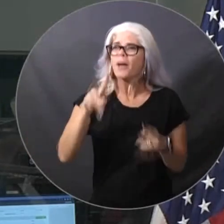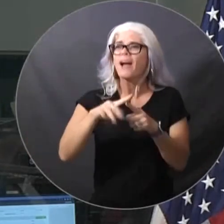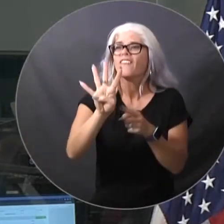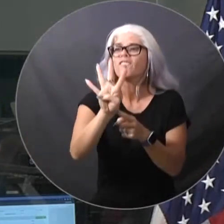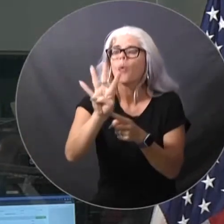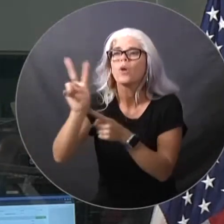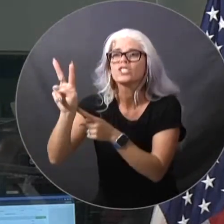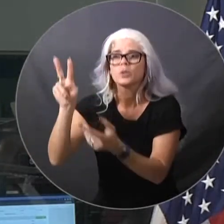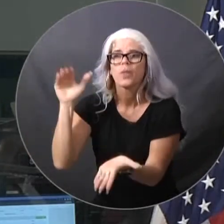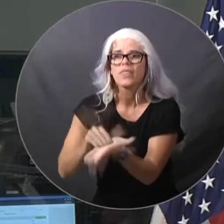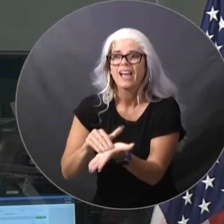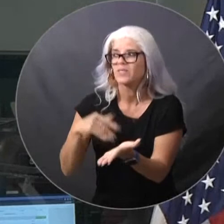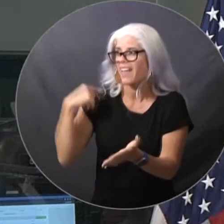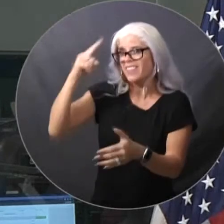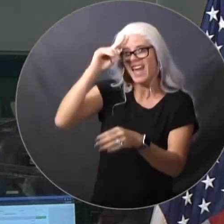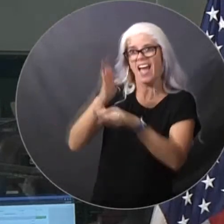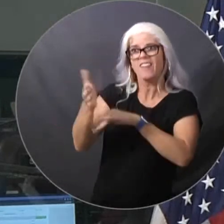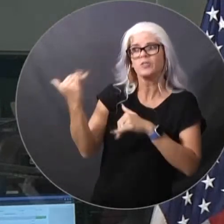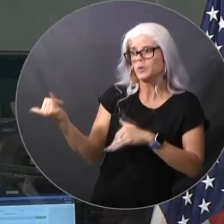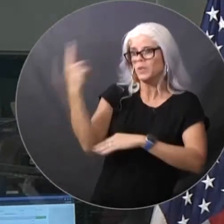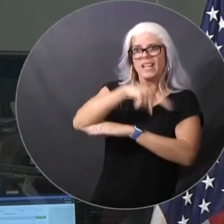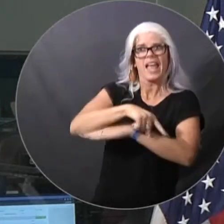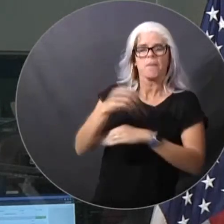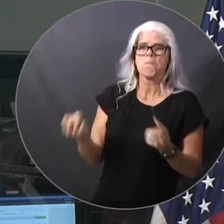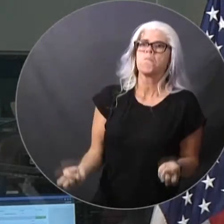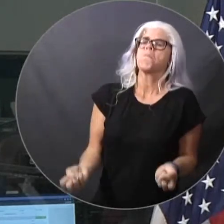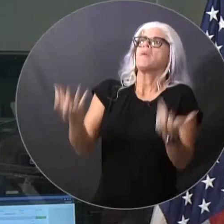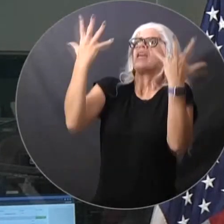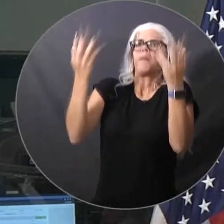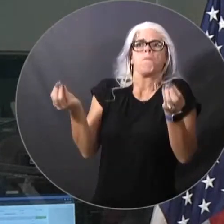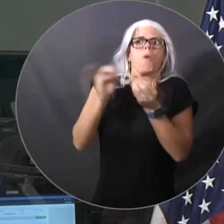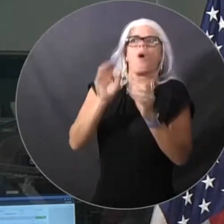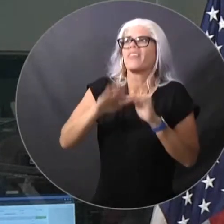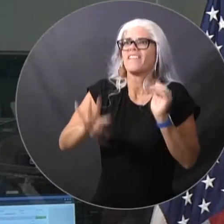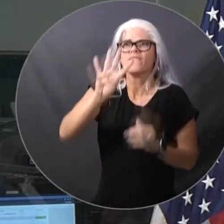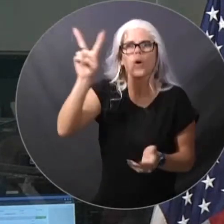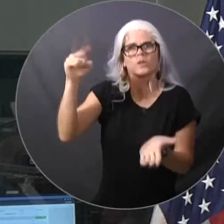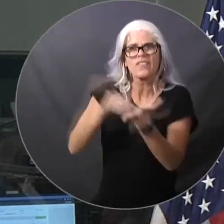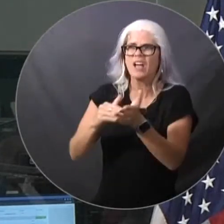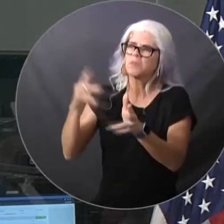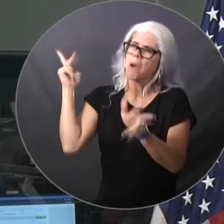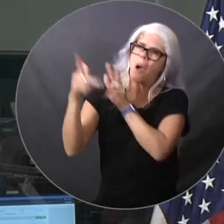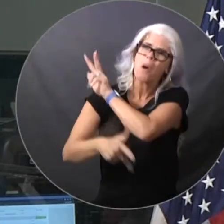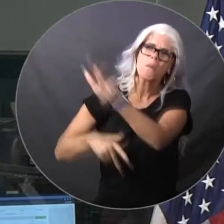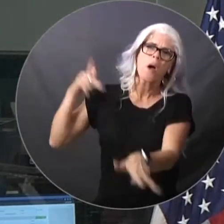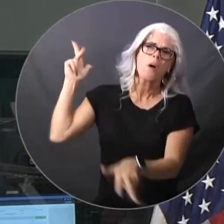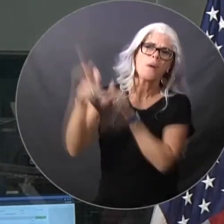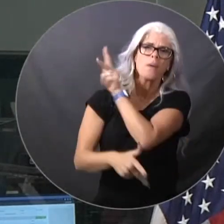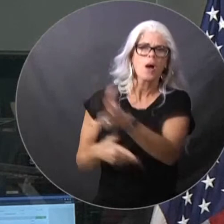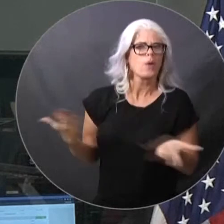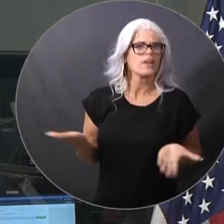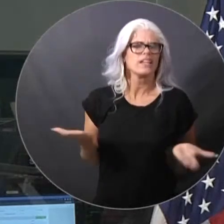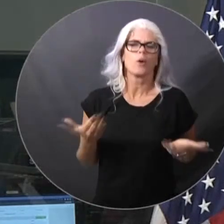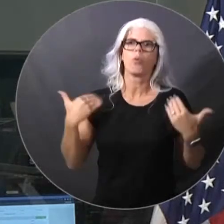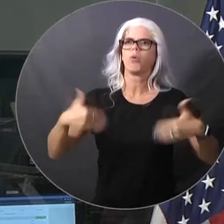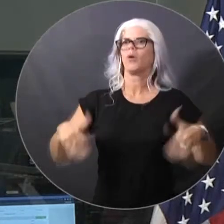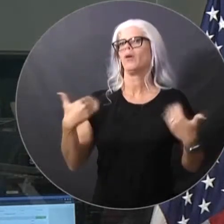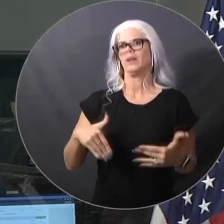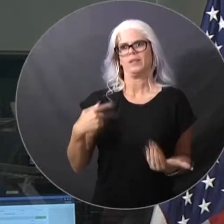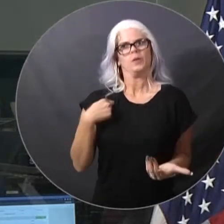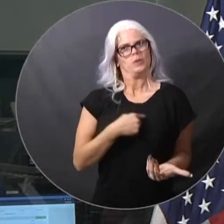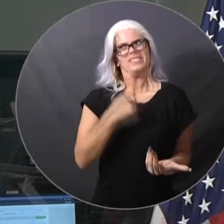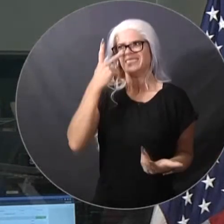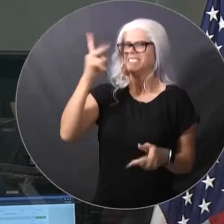going to be significantly even more. So you really are seeing just a great logistical effort to put all hands on deck in